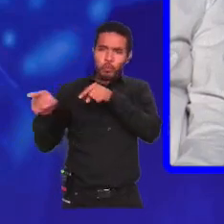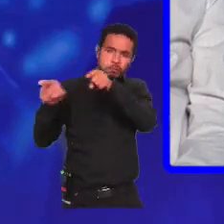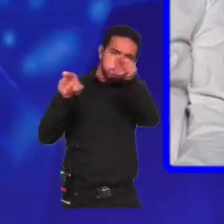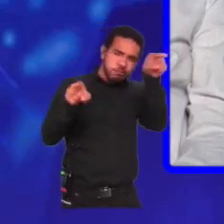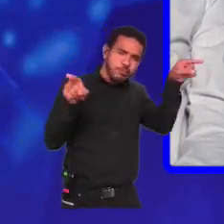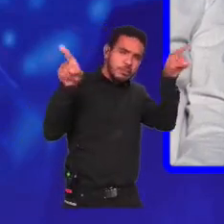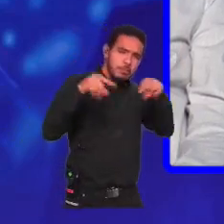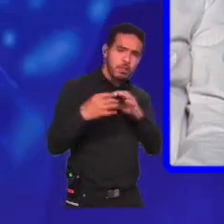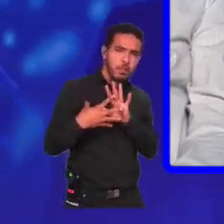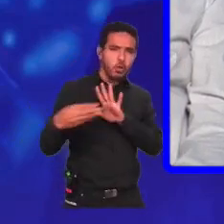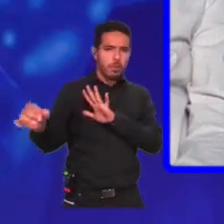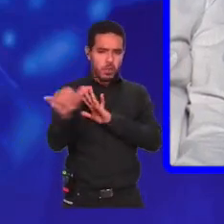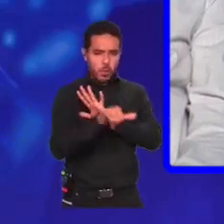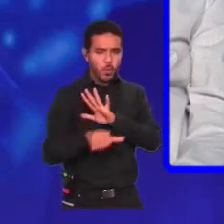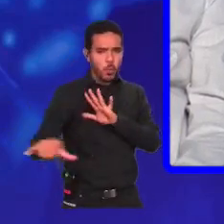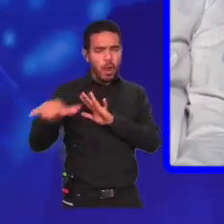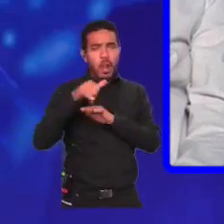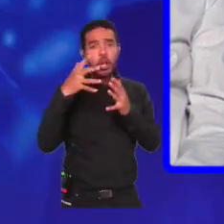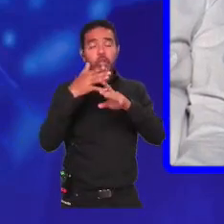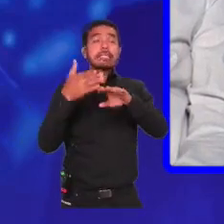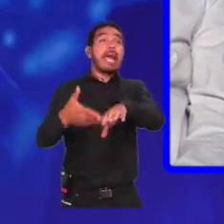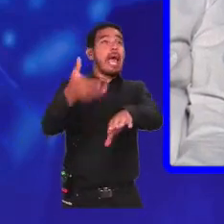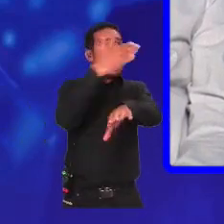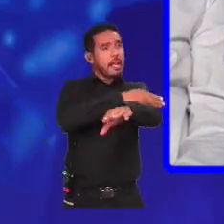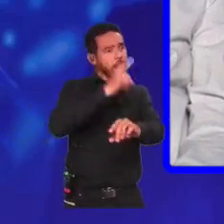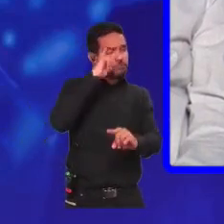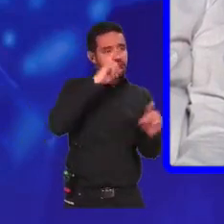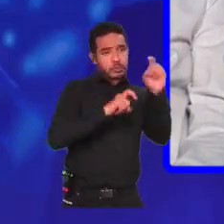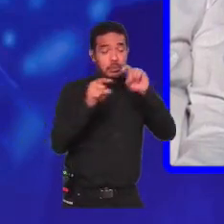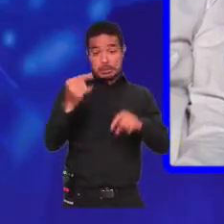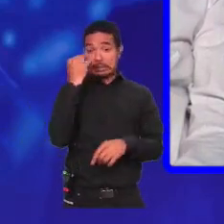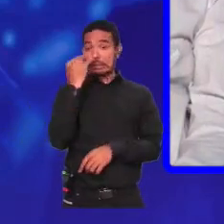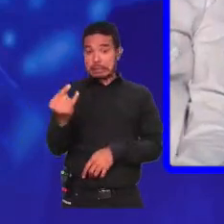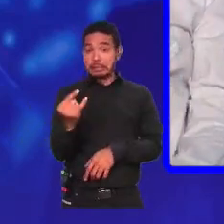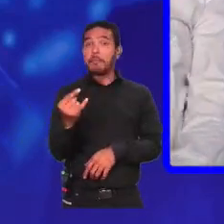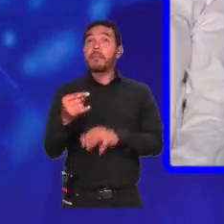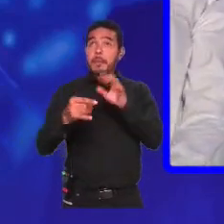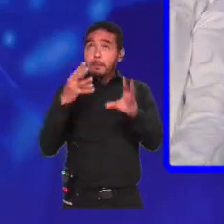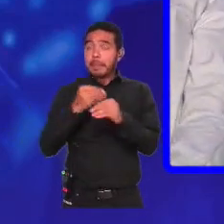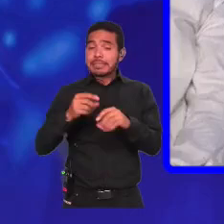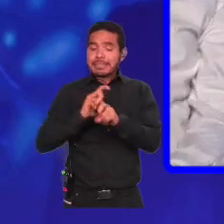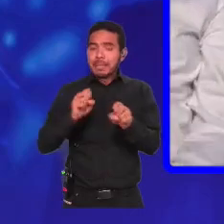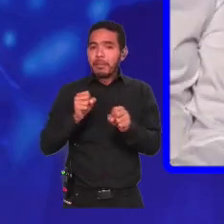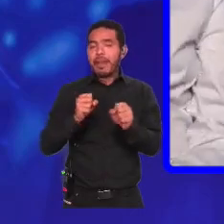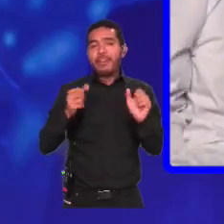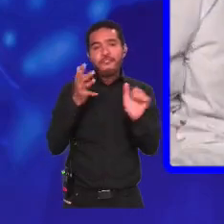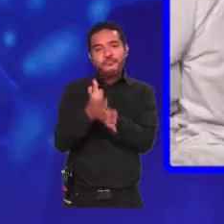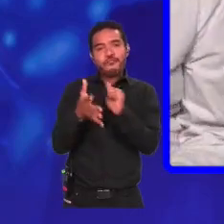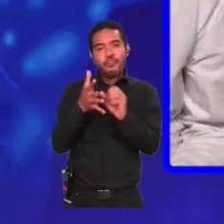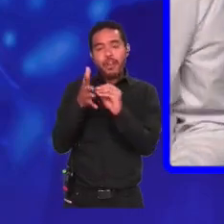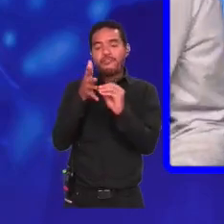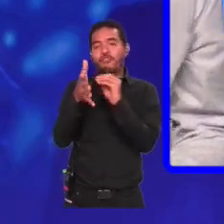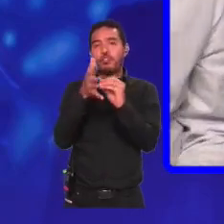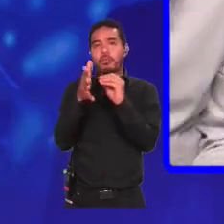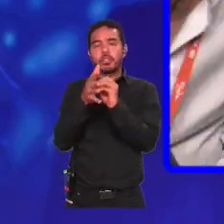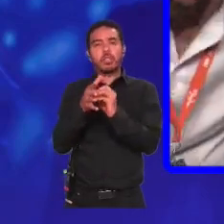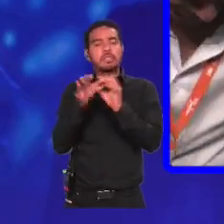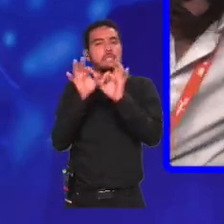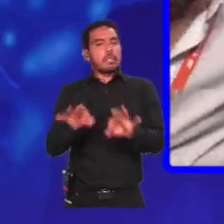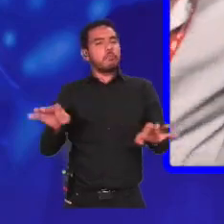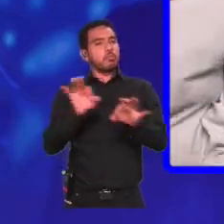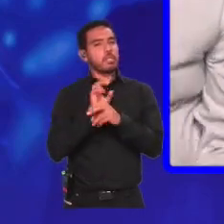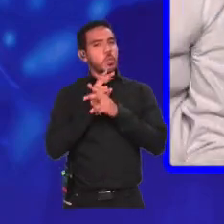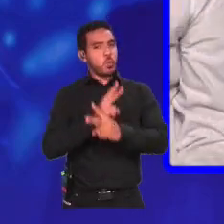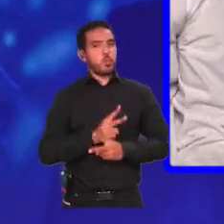attractive to us. And the last thing I'll add is information security. Nowadays, thanks to how easy